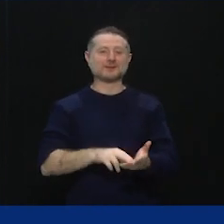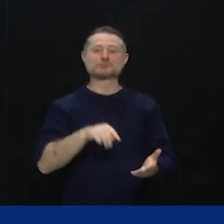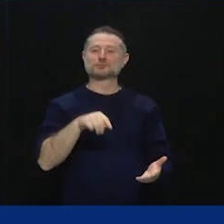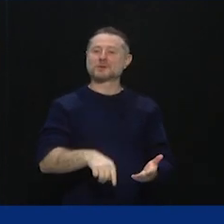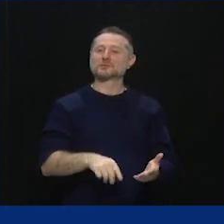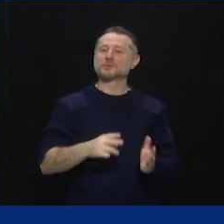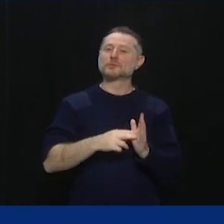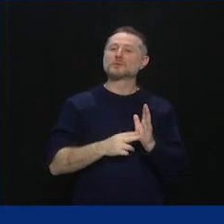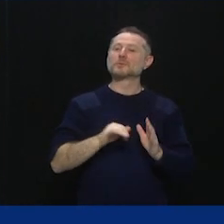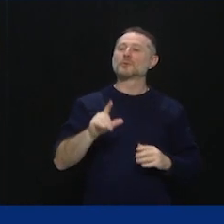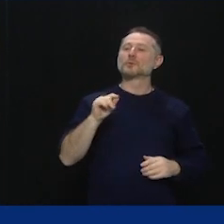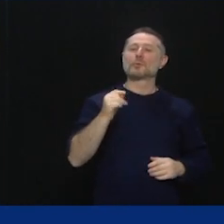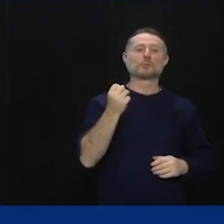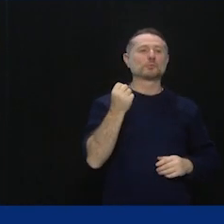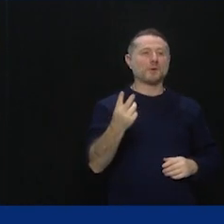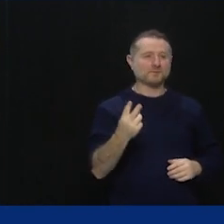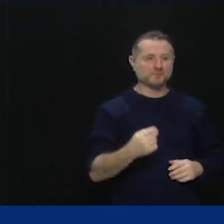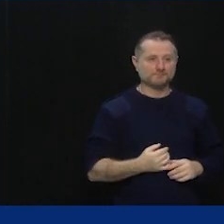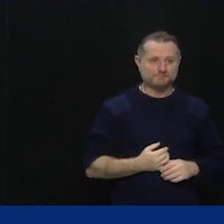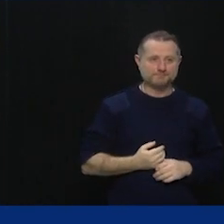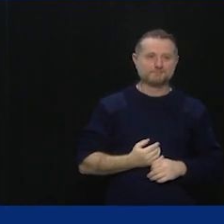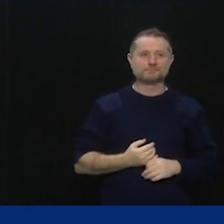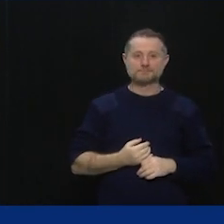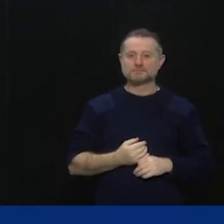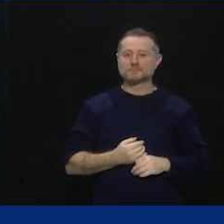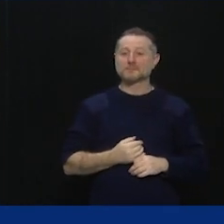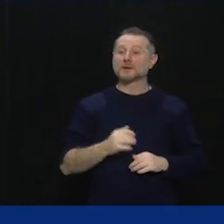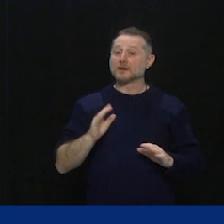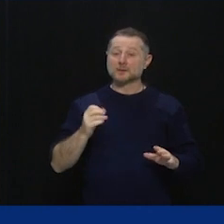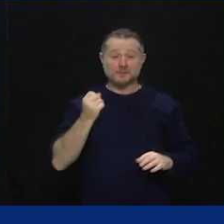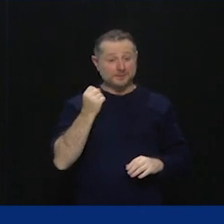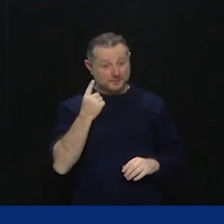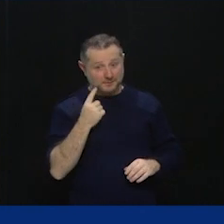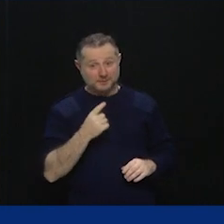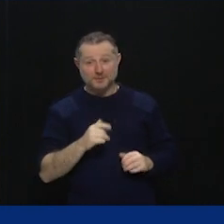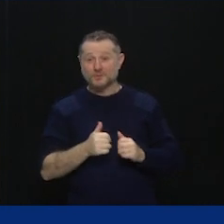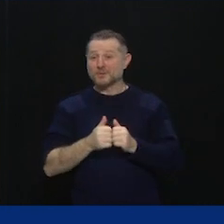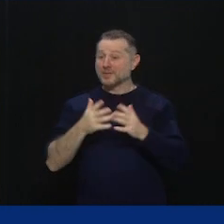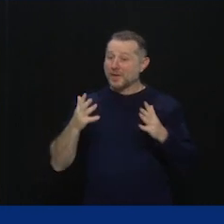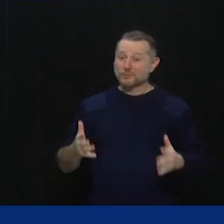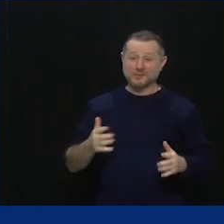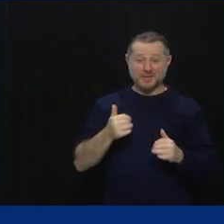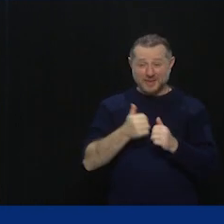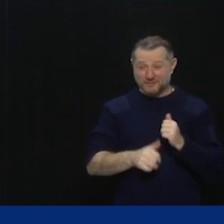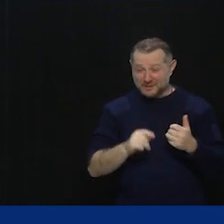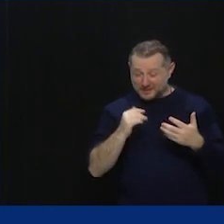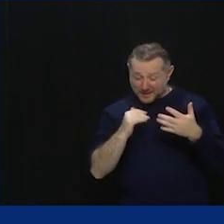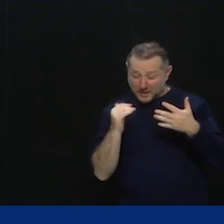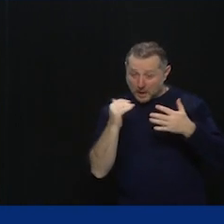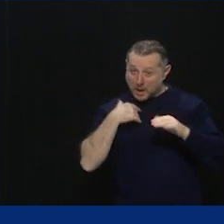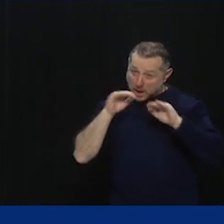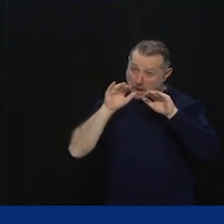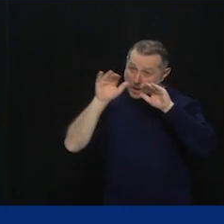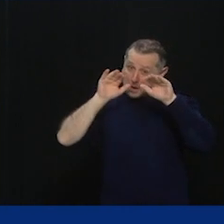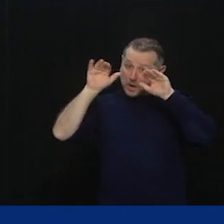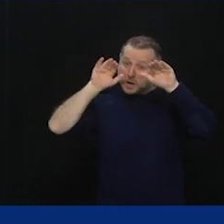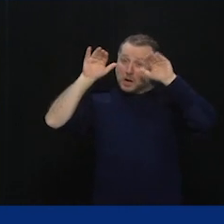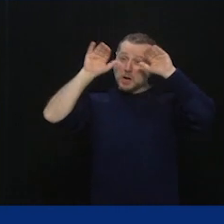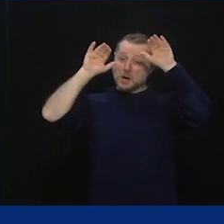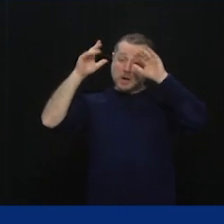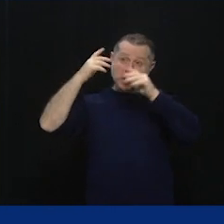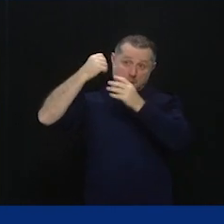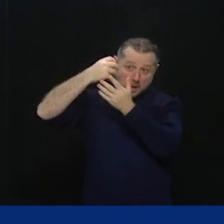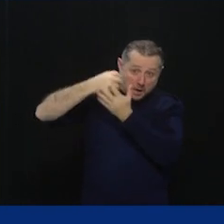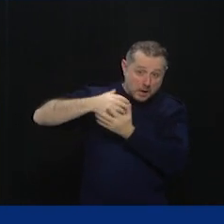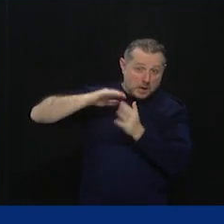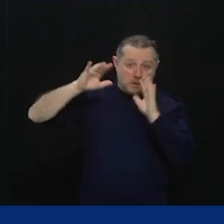the commitment from every layer of government, it would have kind of probably stopped right there, because there was a lot needed from every layer of government to make this